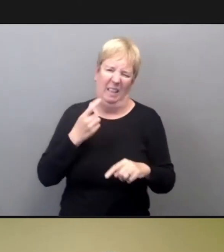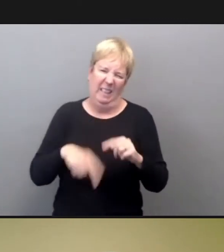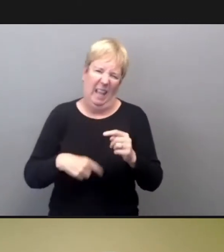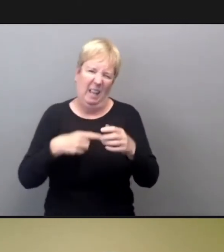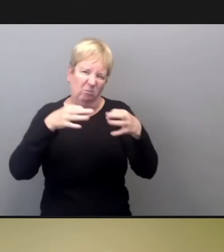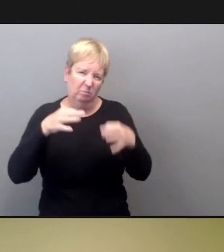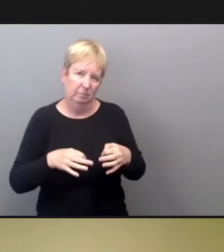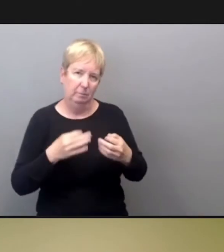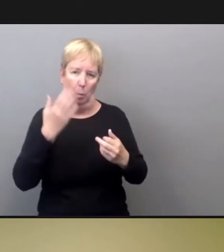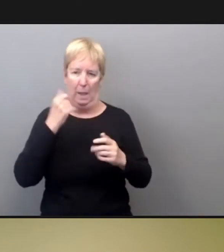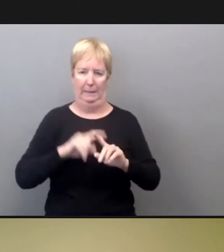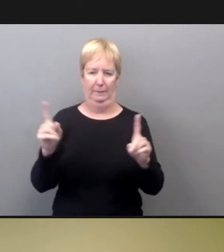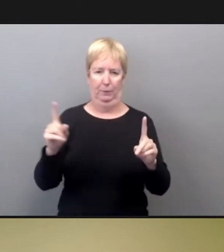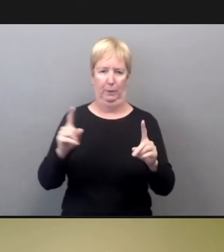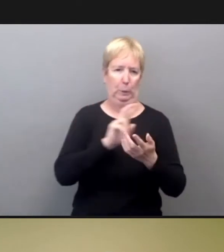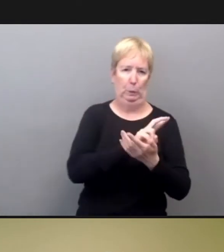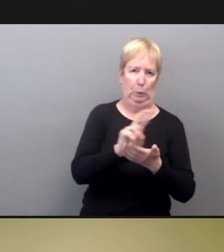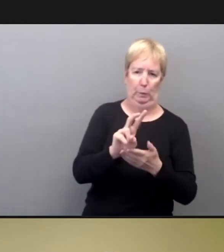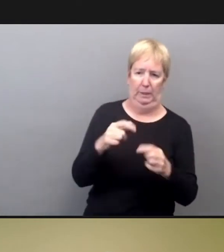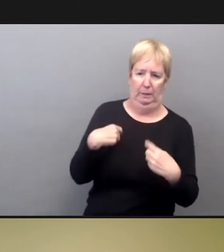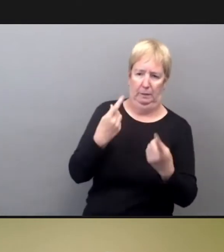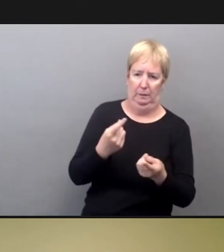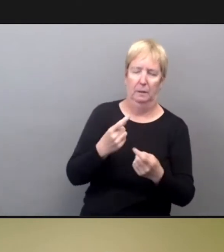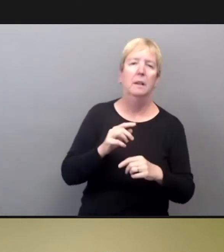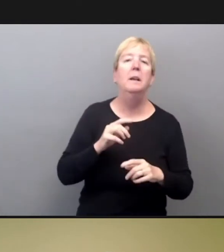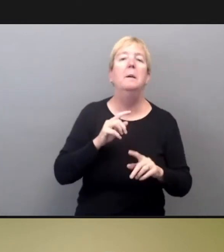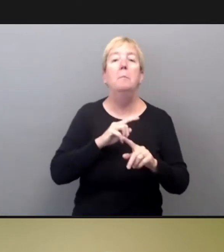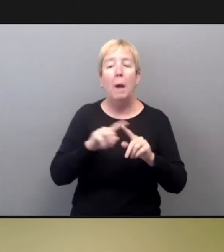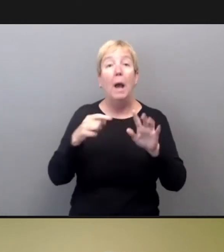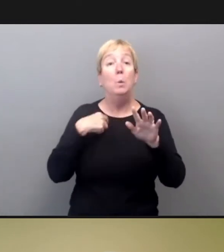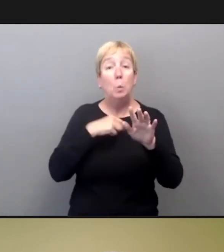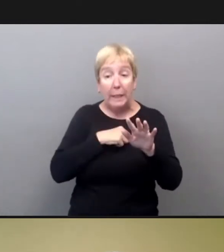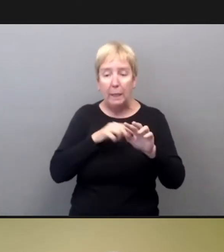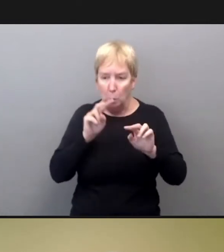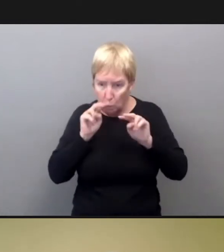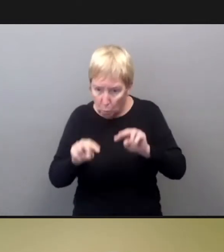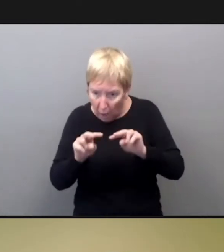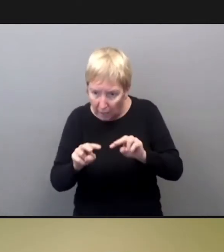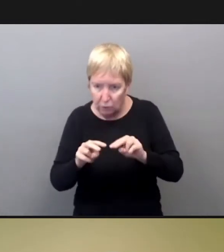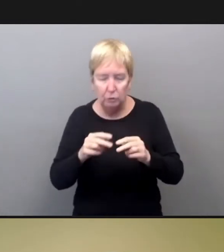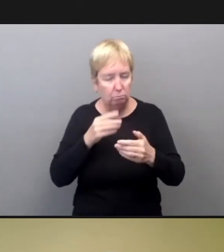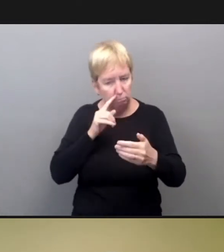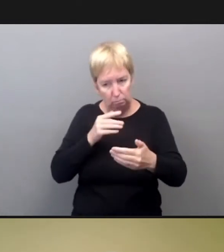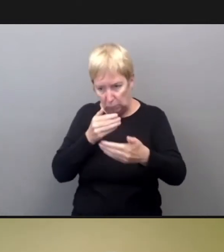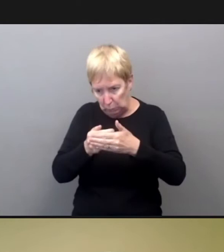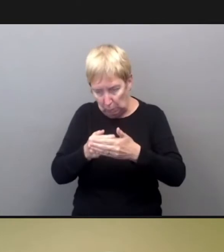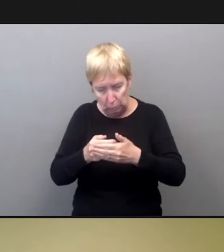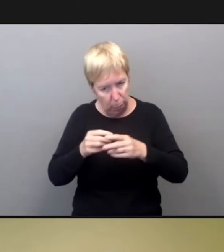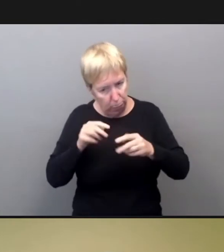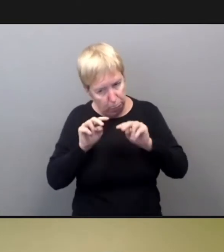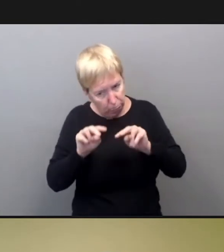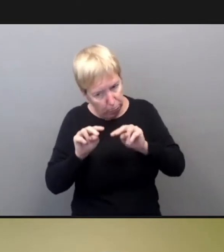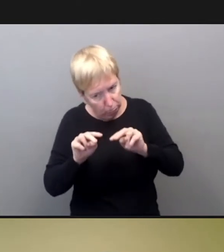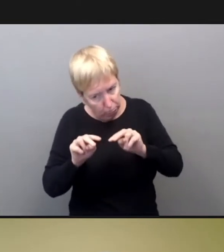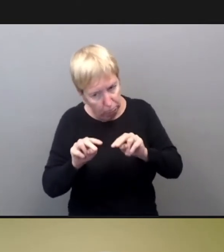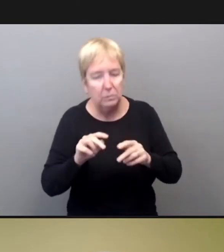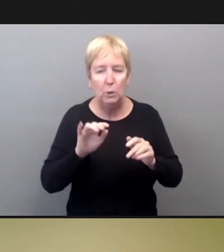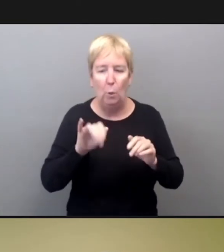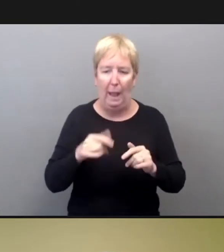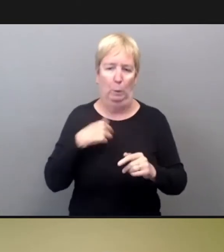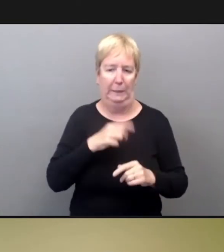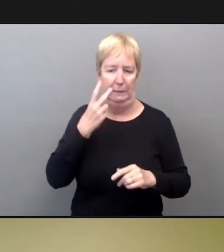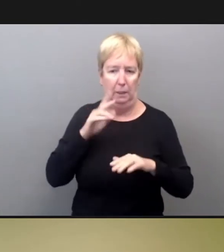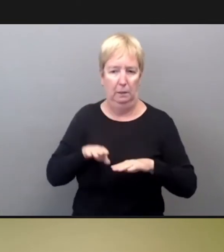tell you, we watch it really, really closely as well. I think the important thing also we're